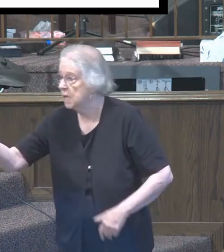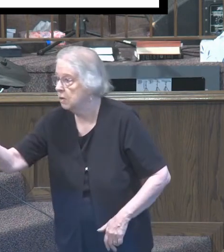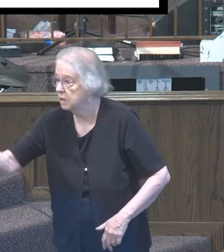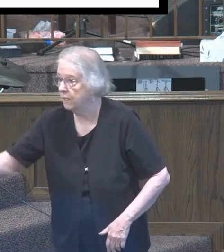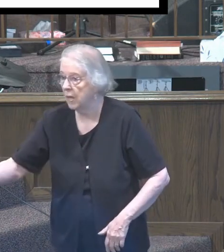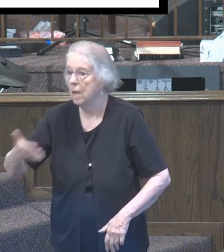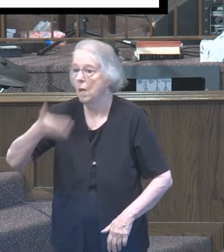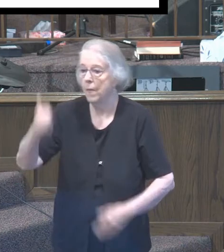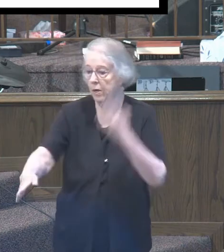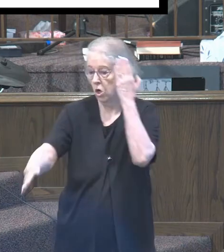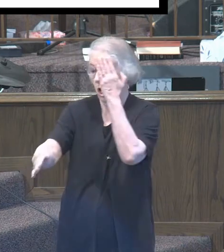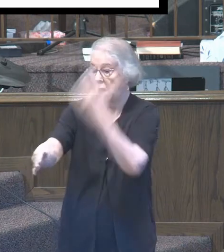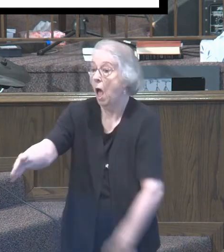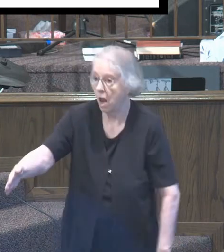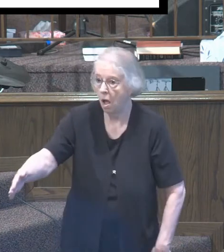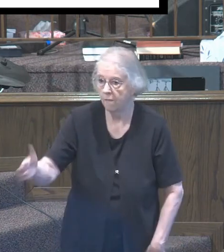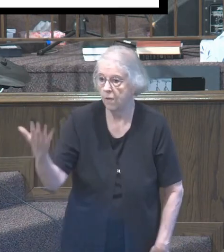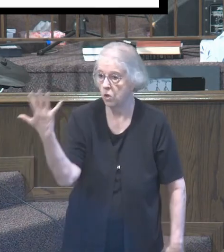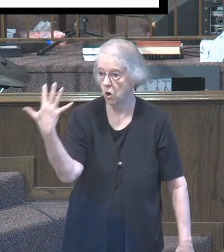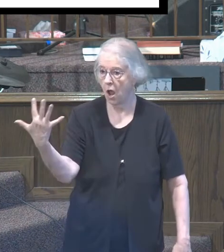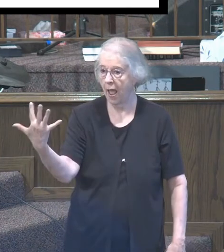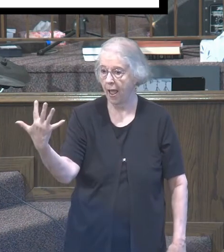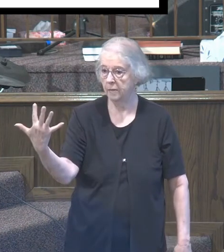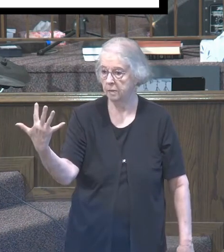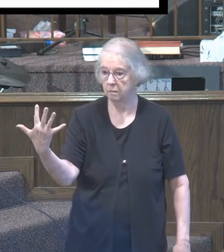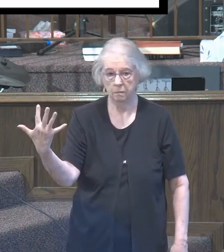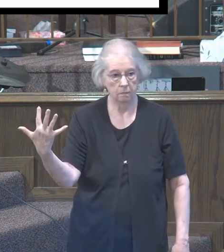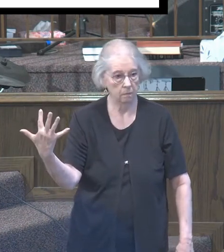your entire being discarded for good in the dump.